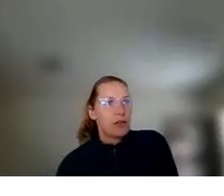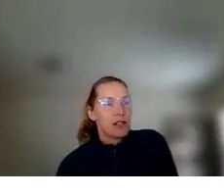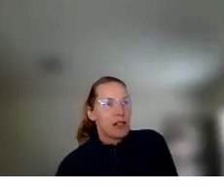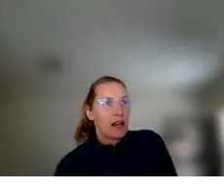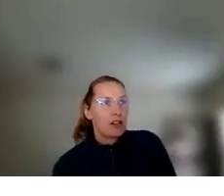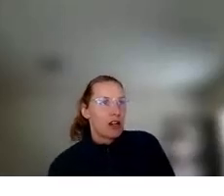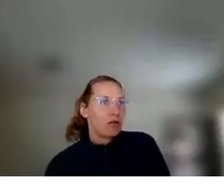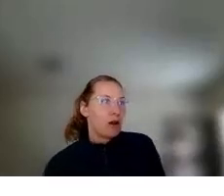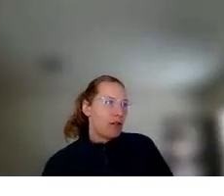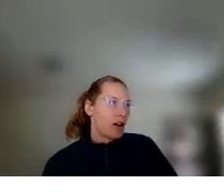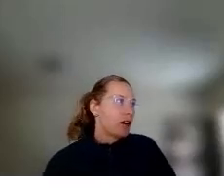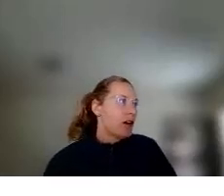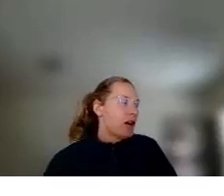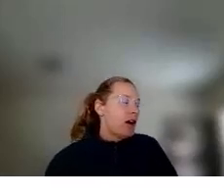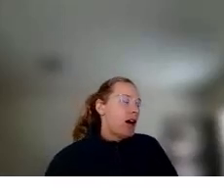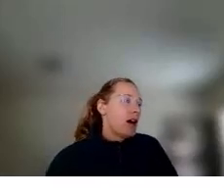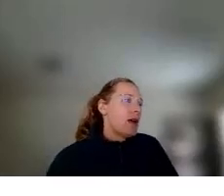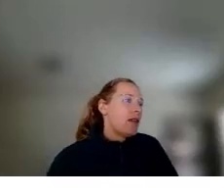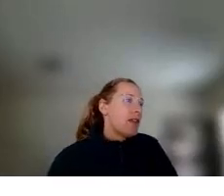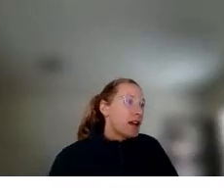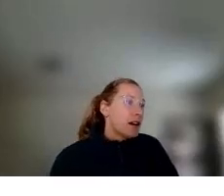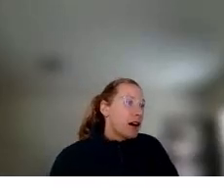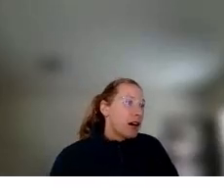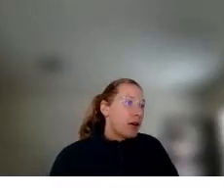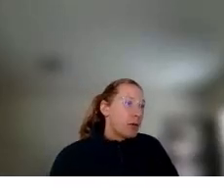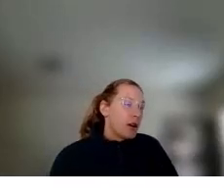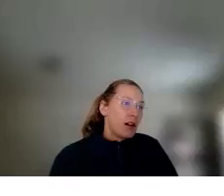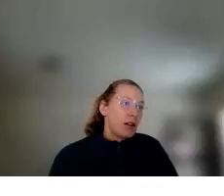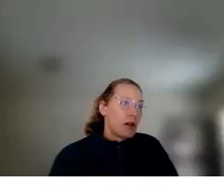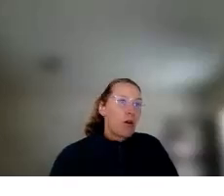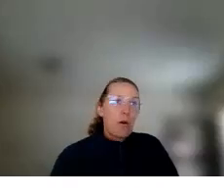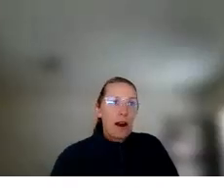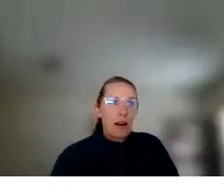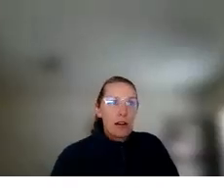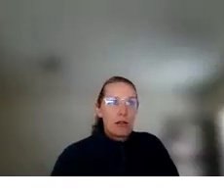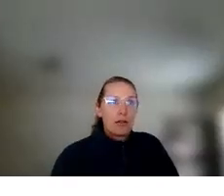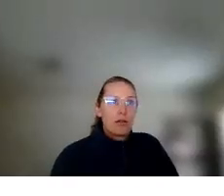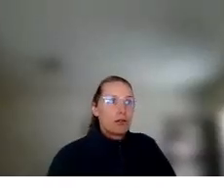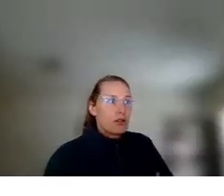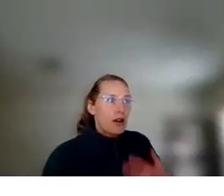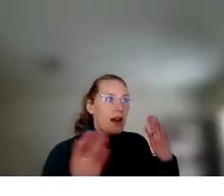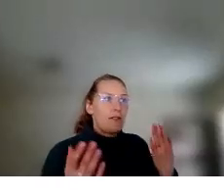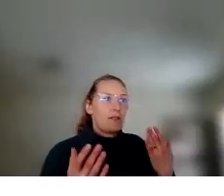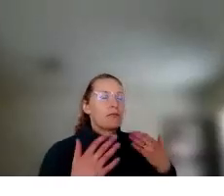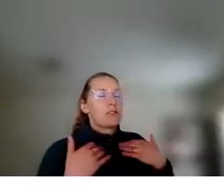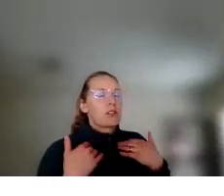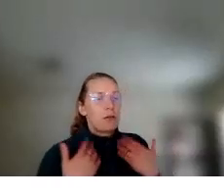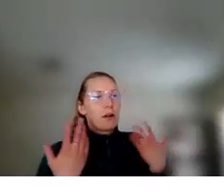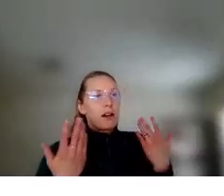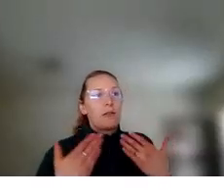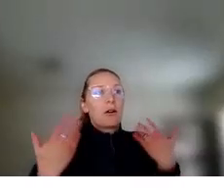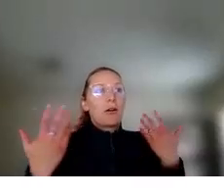the CwCHN waiver, we're not going to require